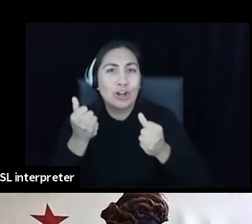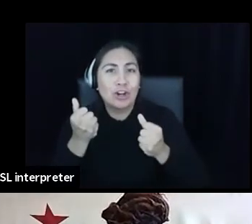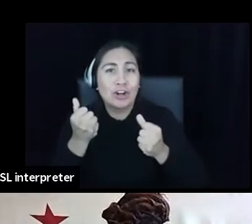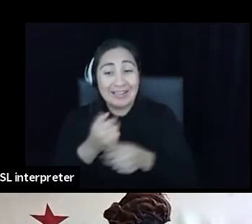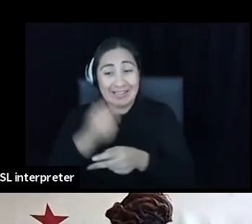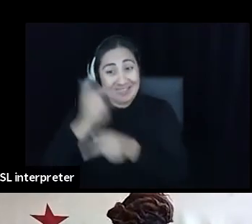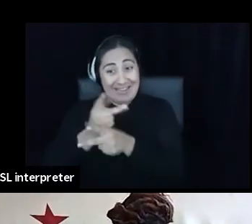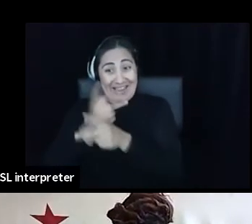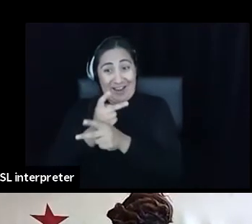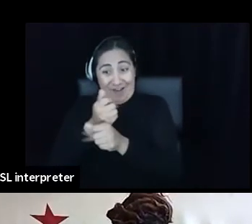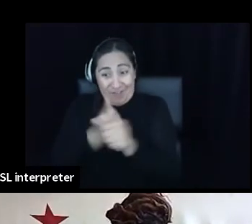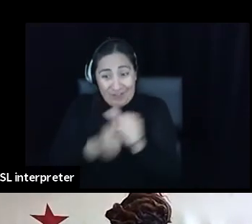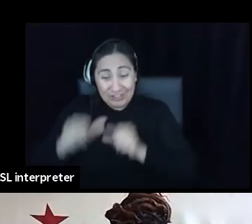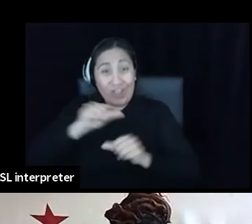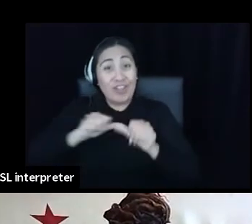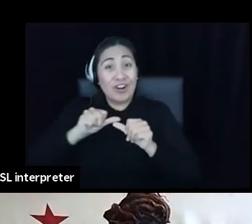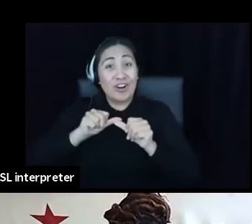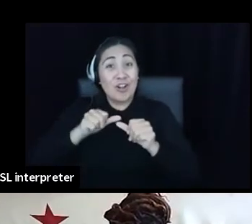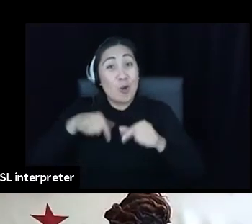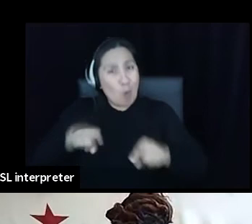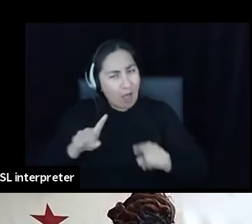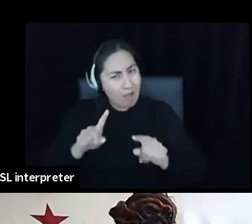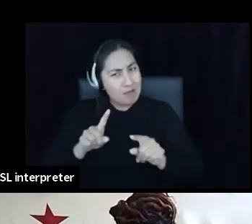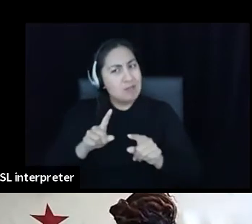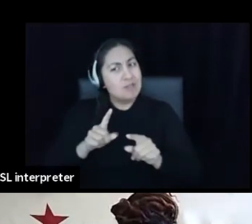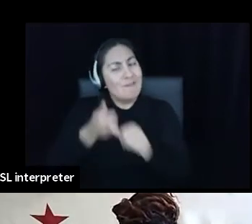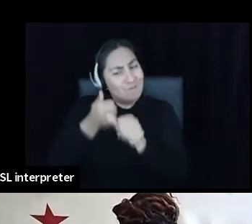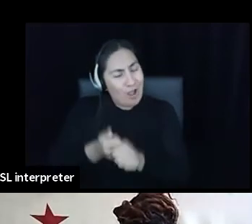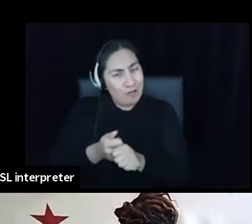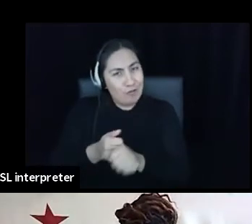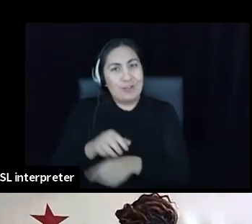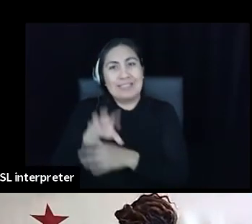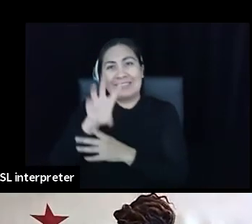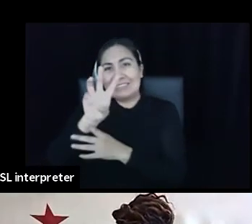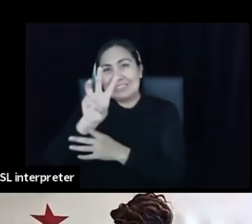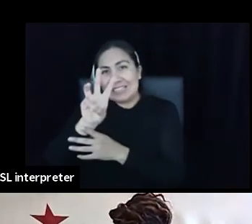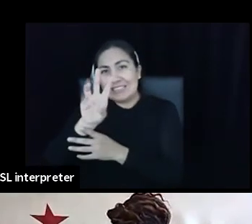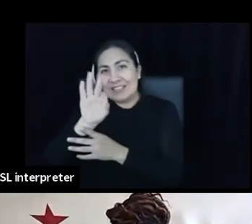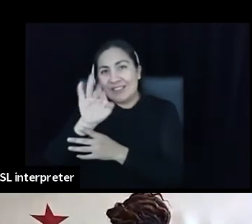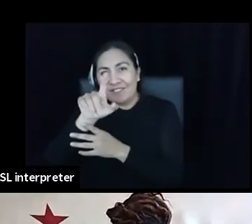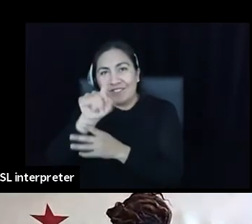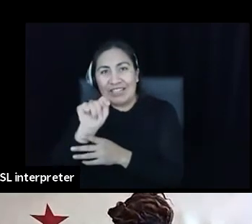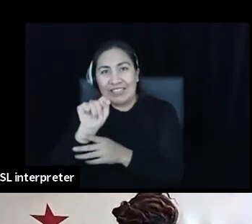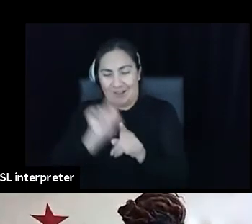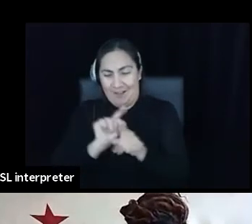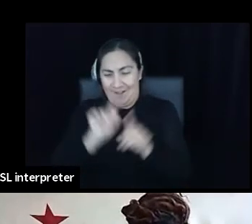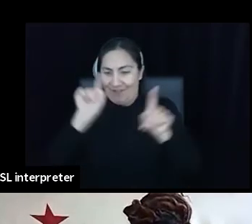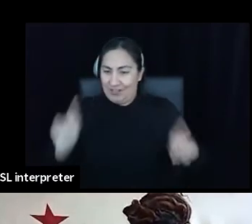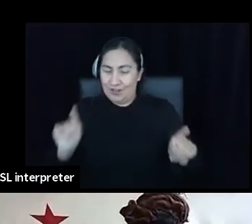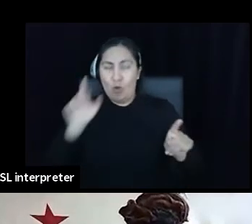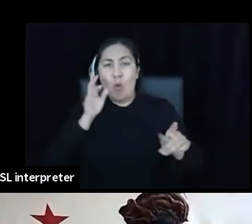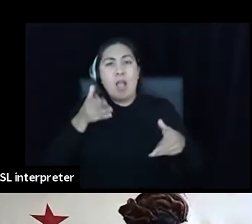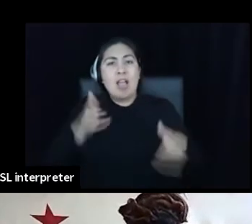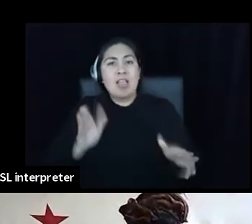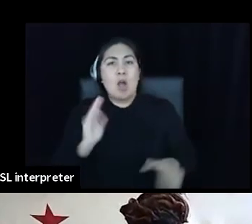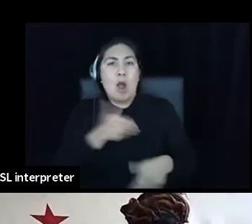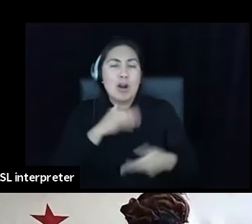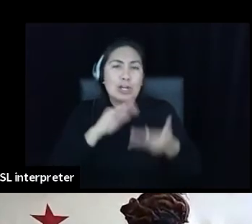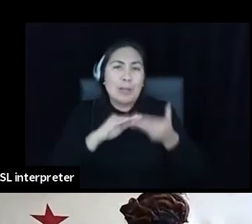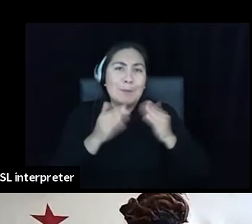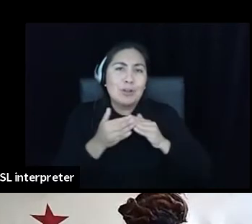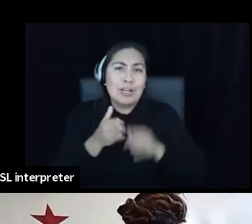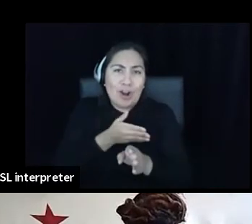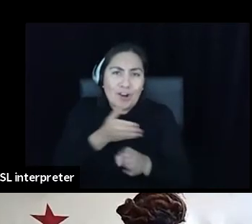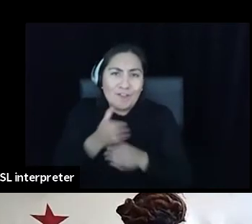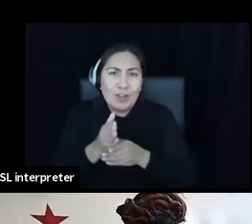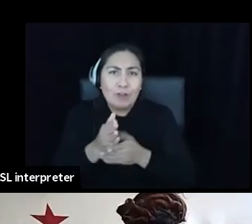maintaining 6 feet of distance would actually allow our community, our field, our economy, our society